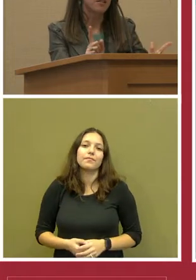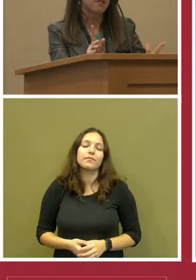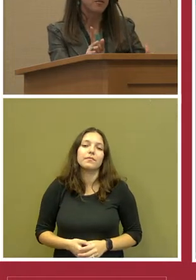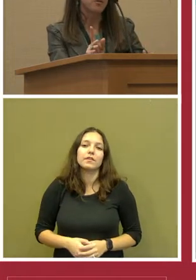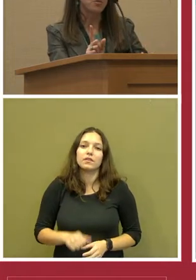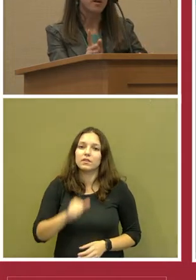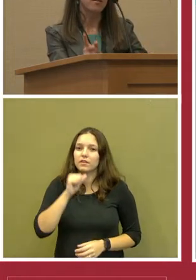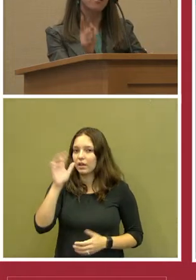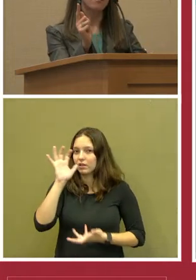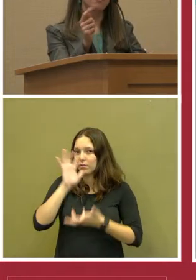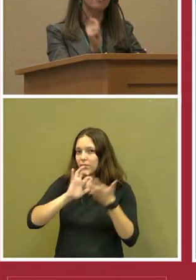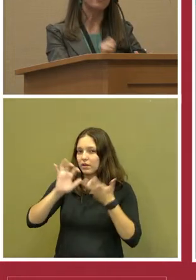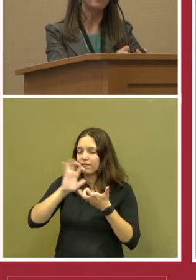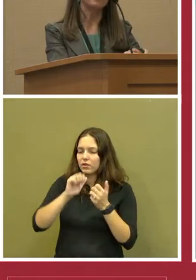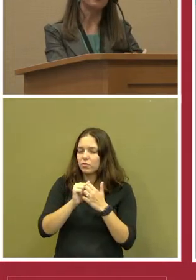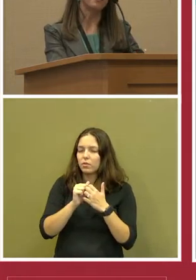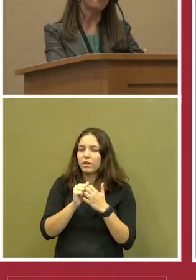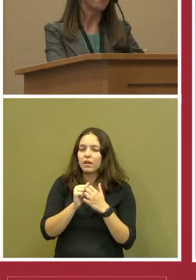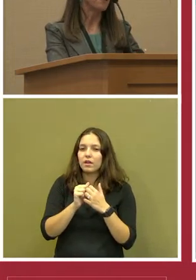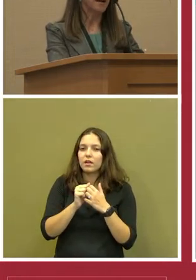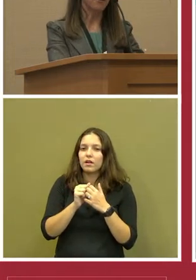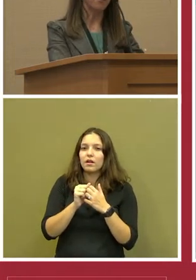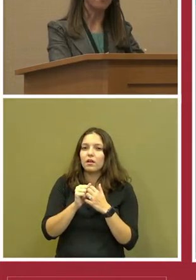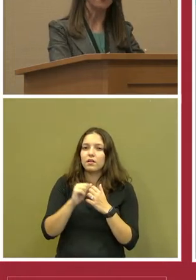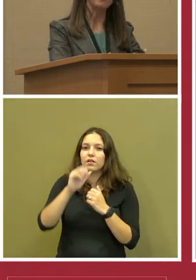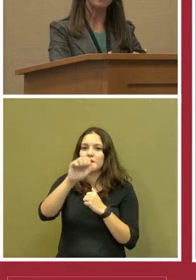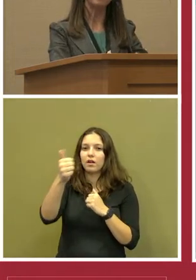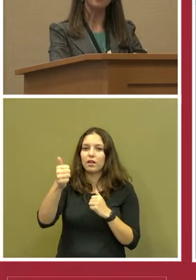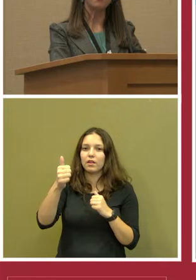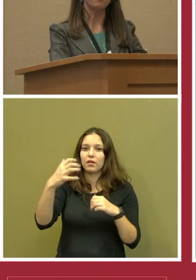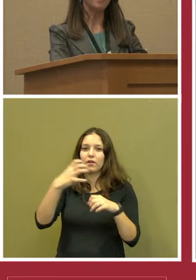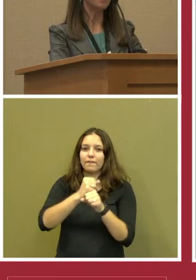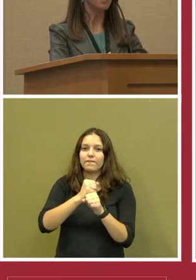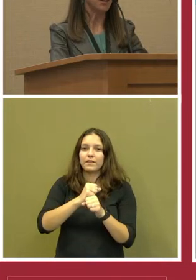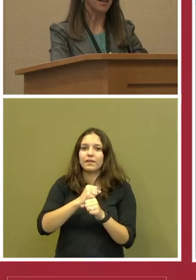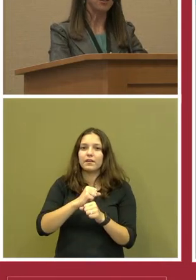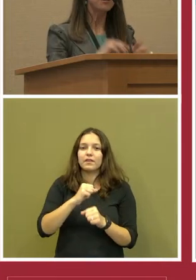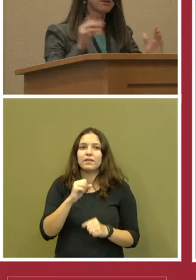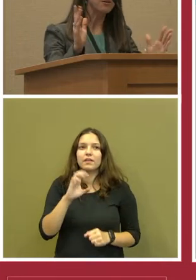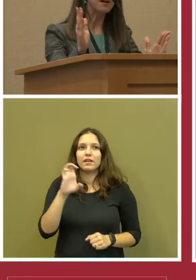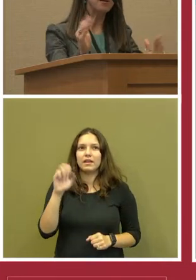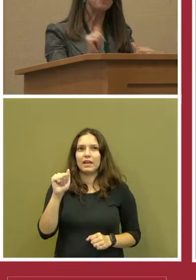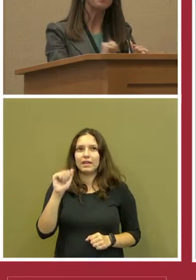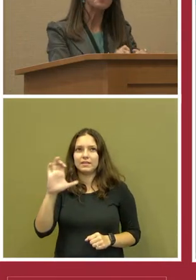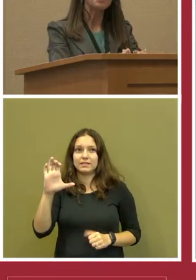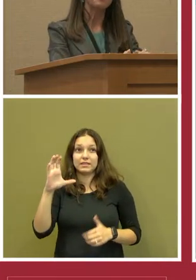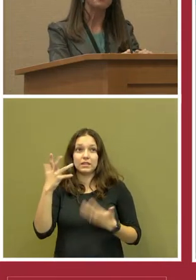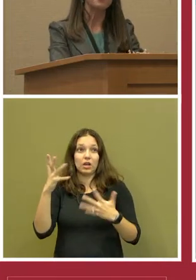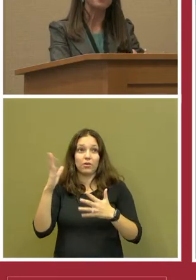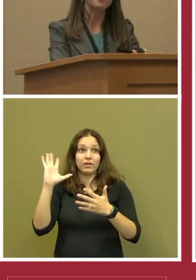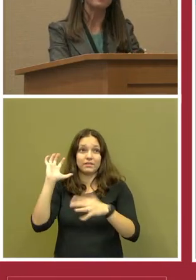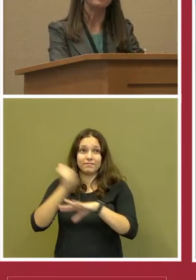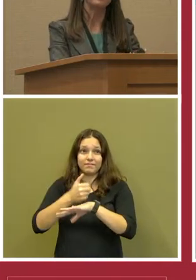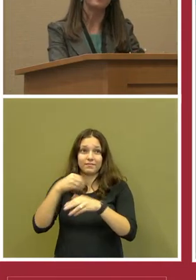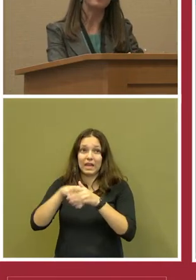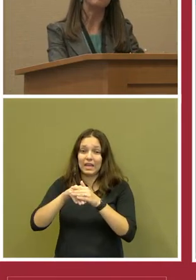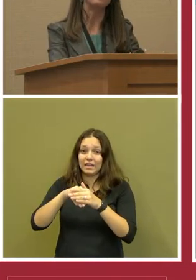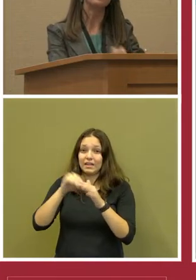Not to be confused with our, there's another acronym for EAC already in education. So this one